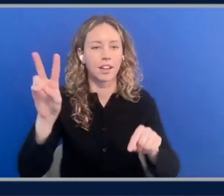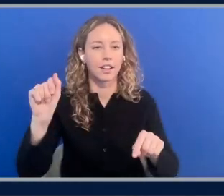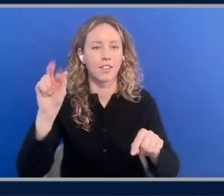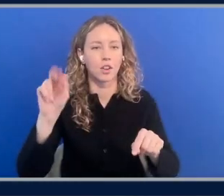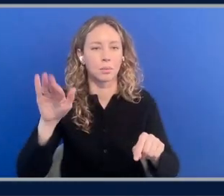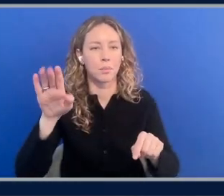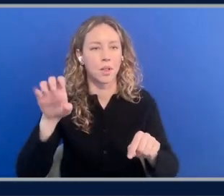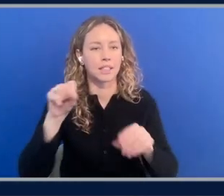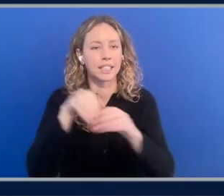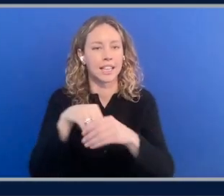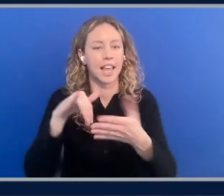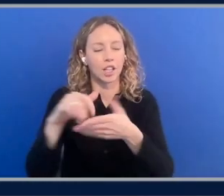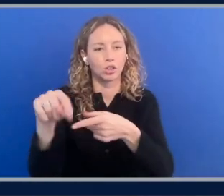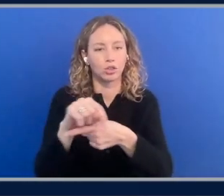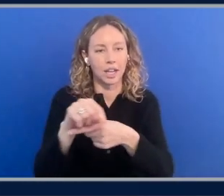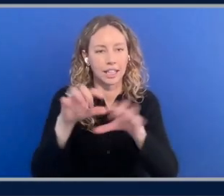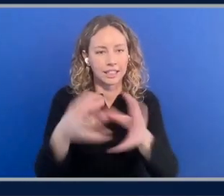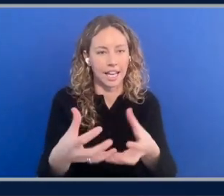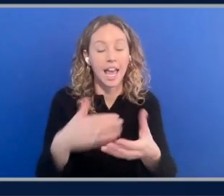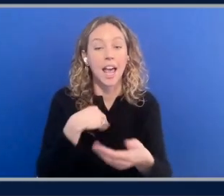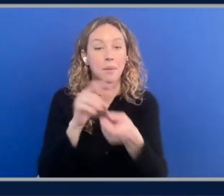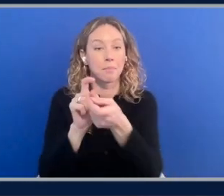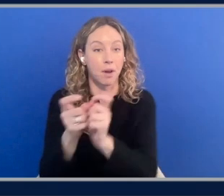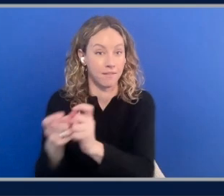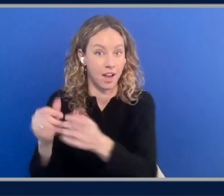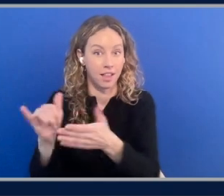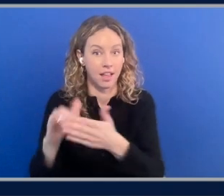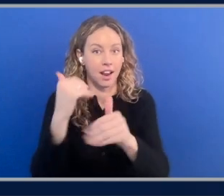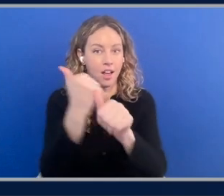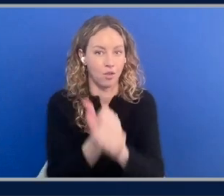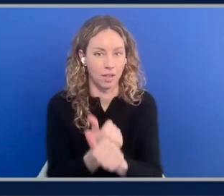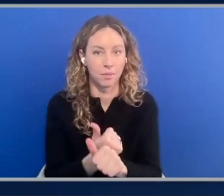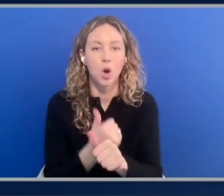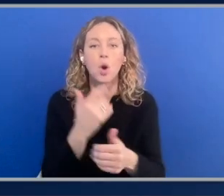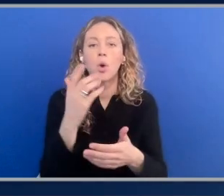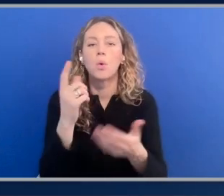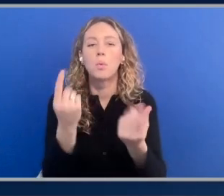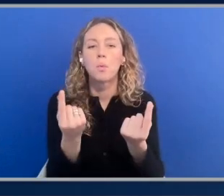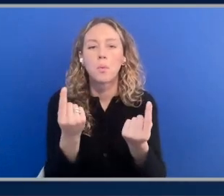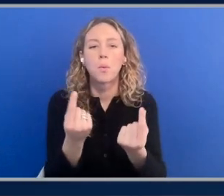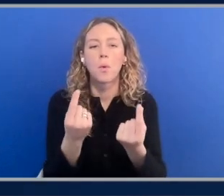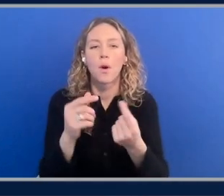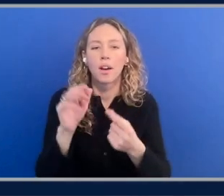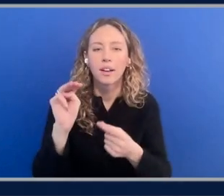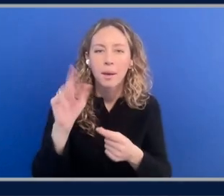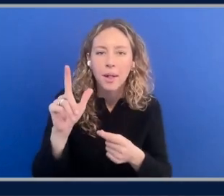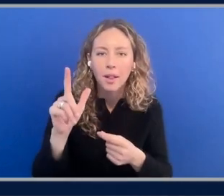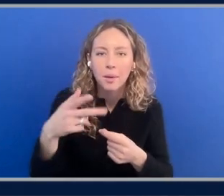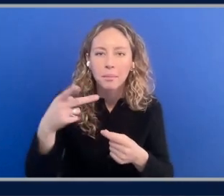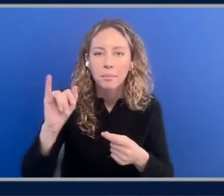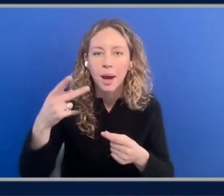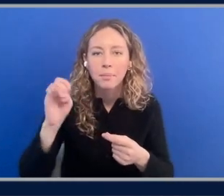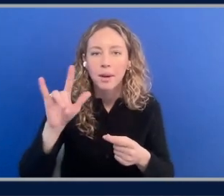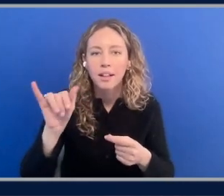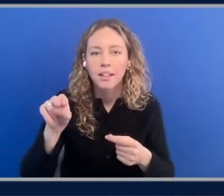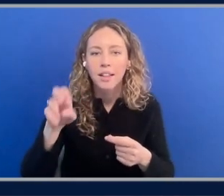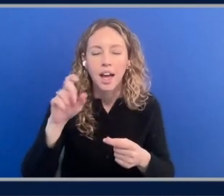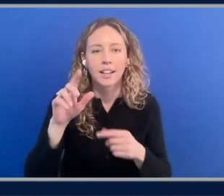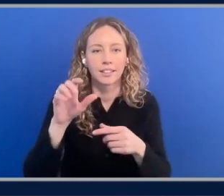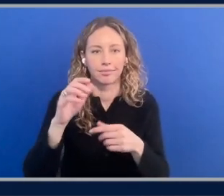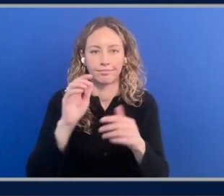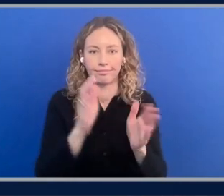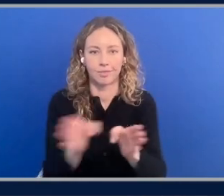and modify the behavior of the algorithm. Which combination of ML pipeline steps will meet these requirements? People in the chat, if